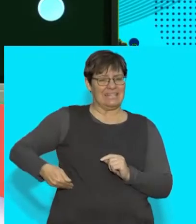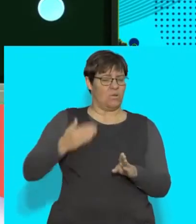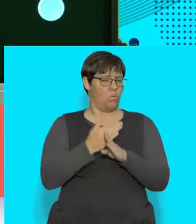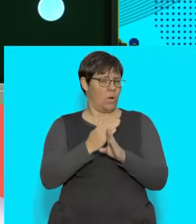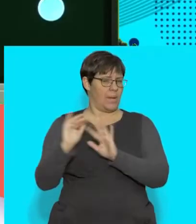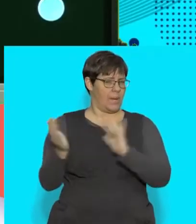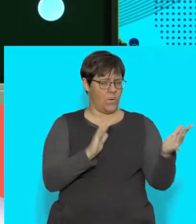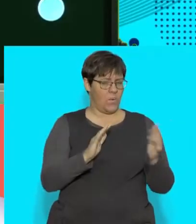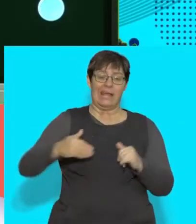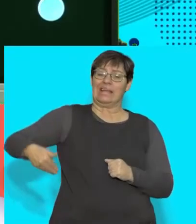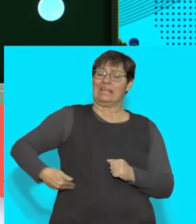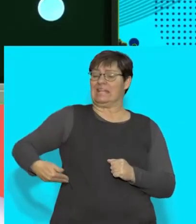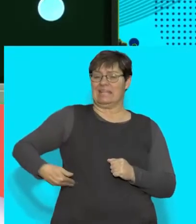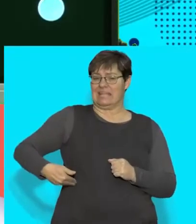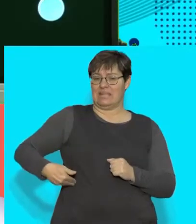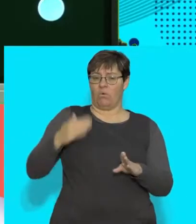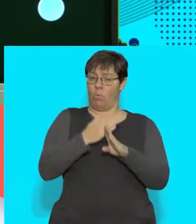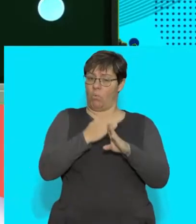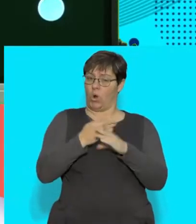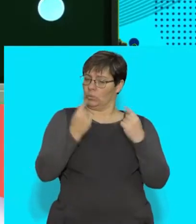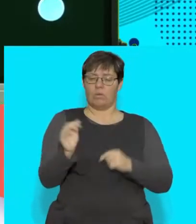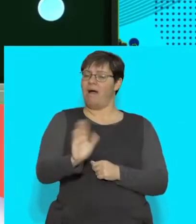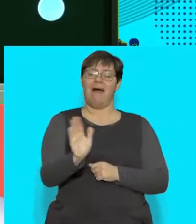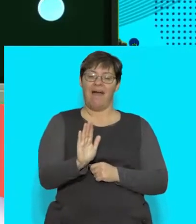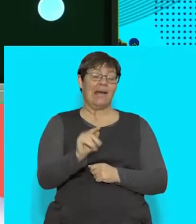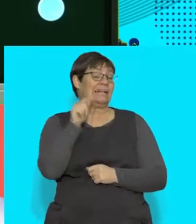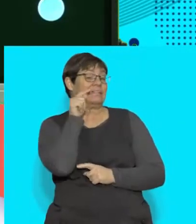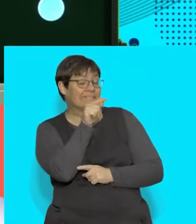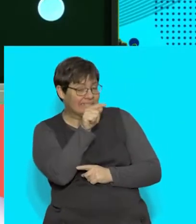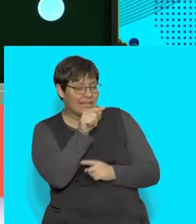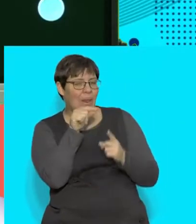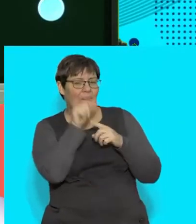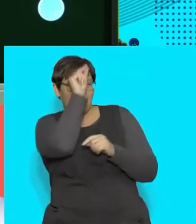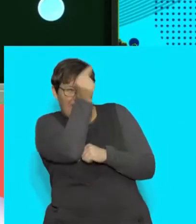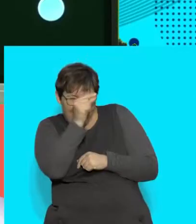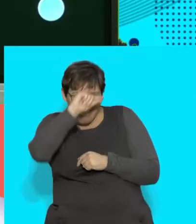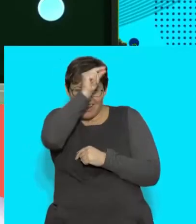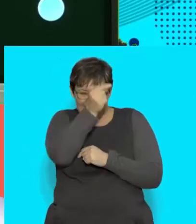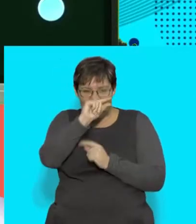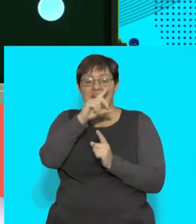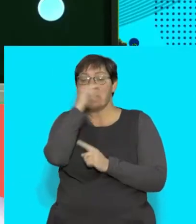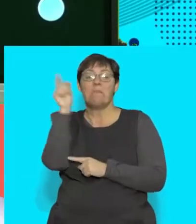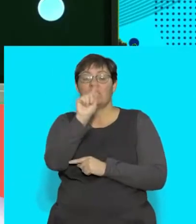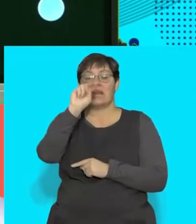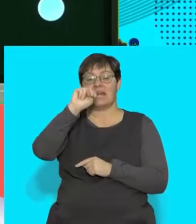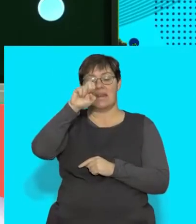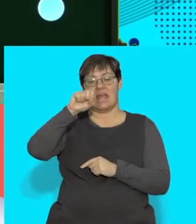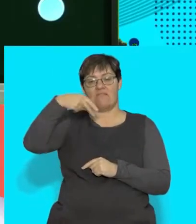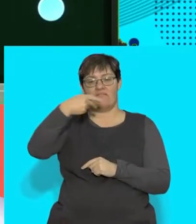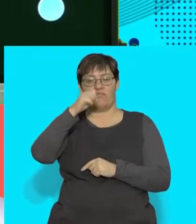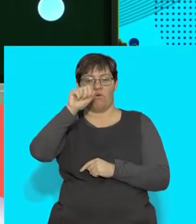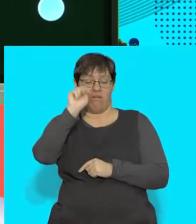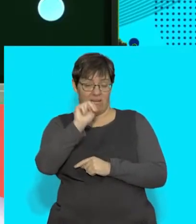functions, it's not the kidney that does the work. It's going to be the little parts called